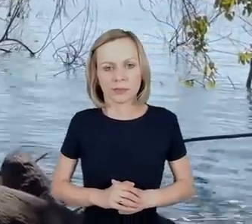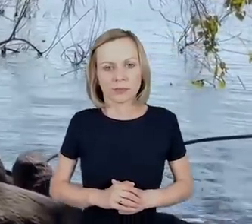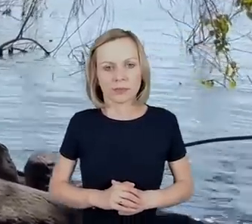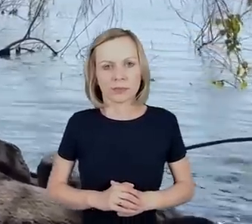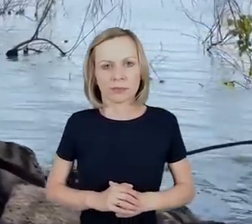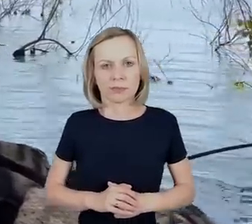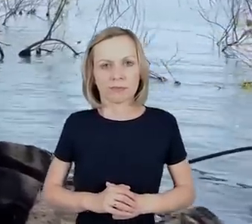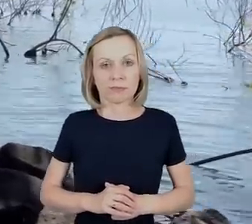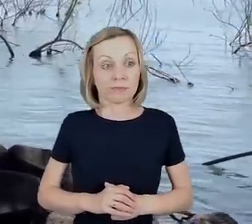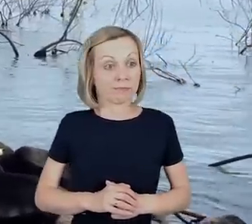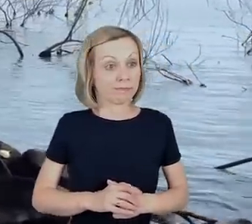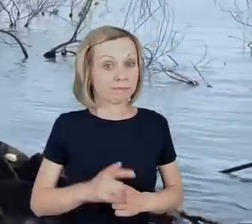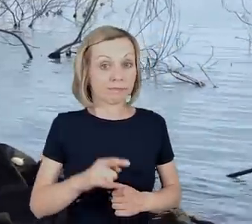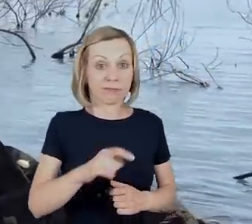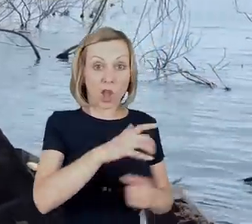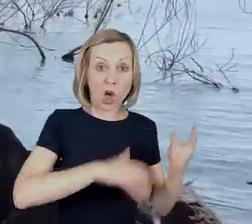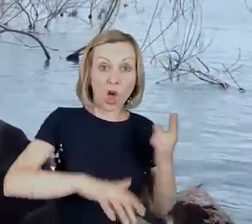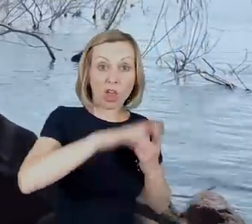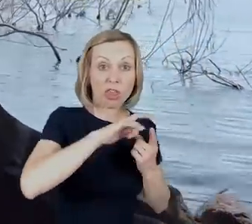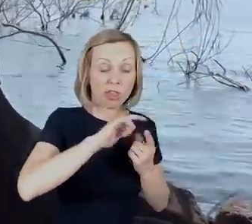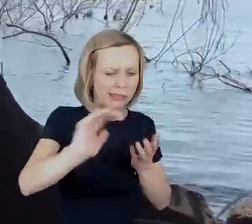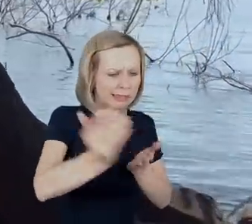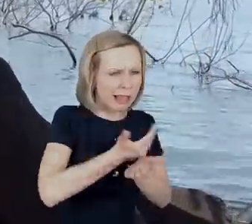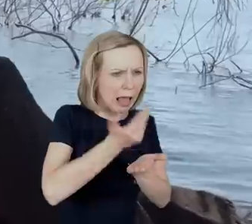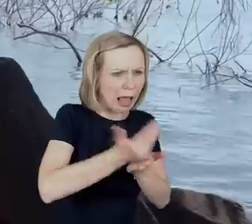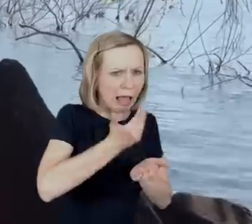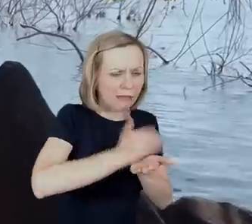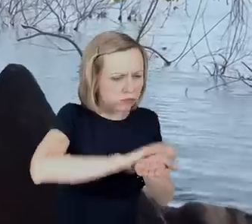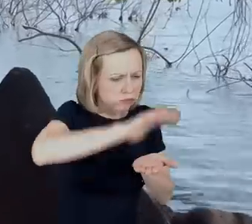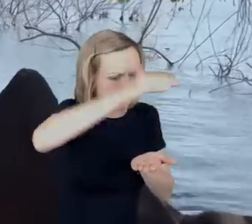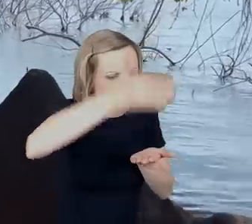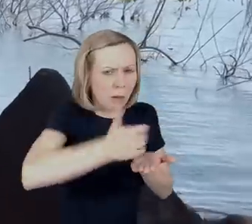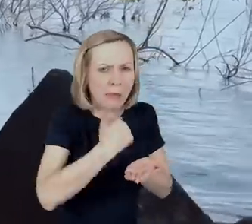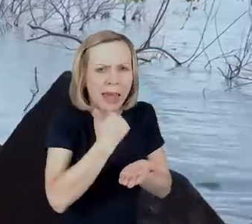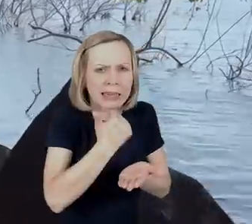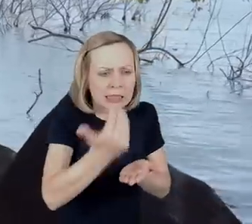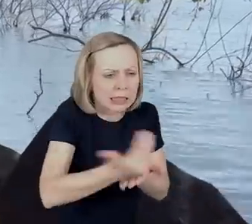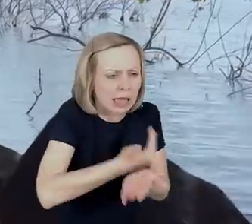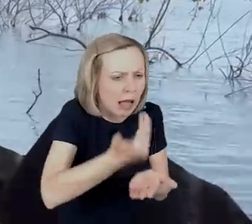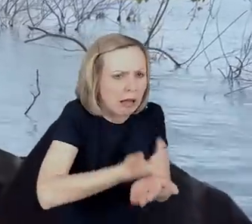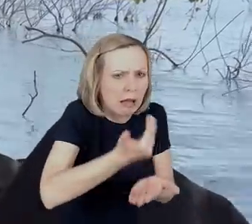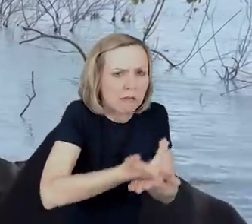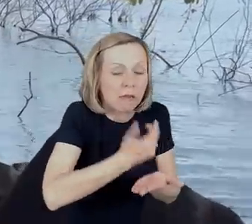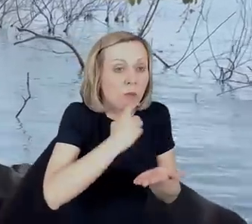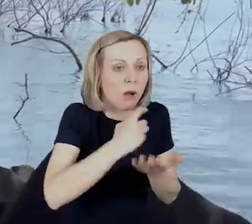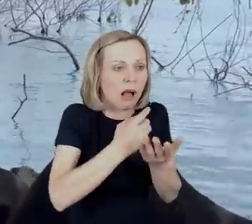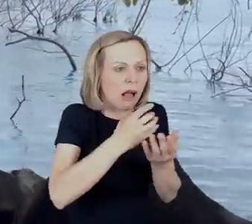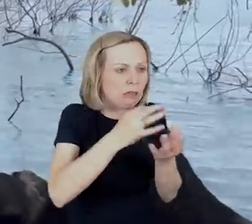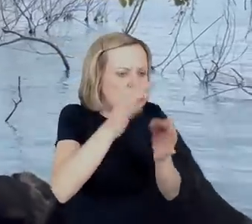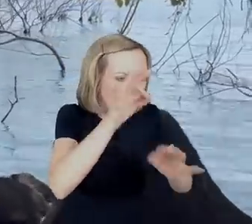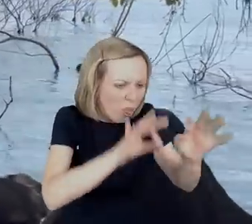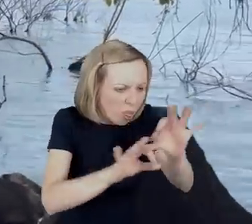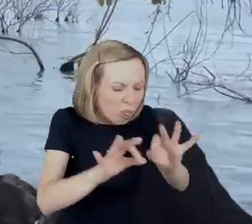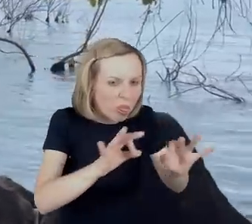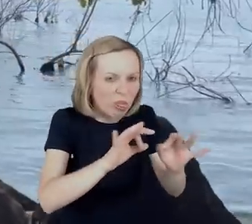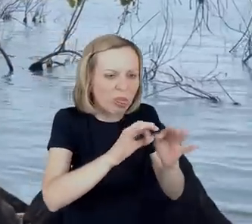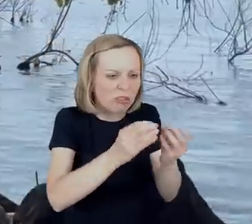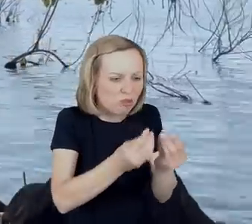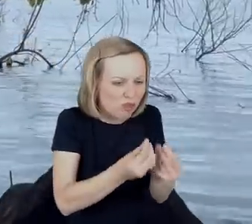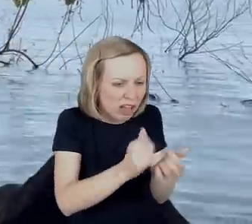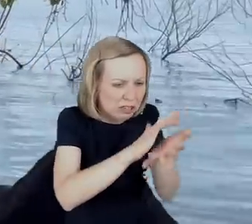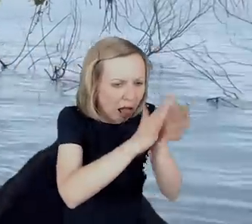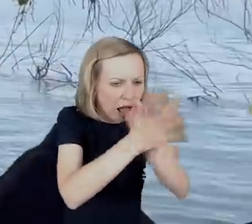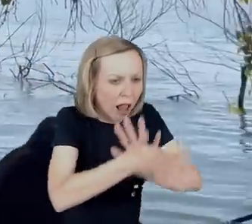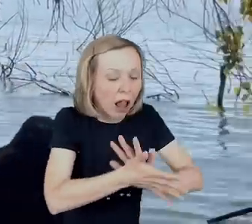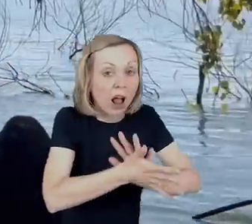Do not store up for yourself treasures on earth, where moth and rust consume them, and where thieves break in